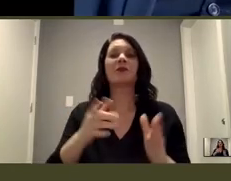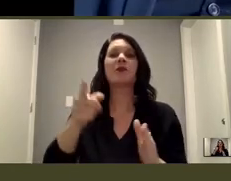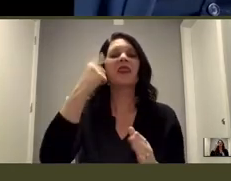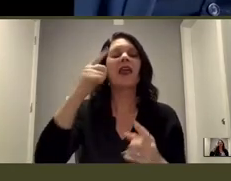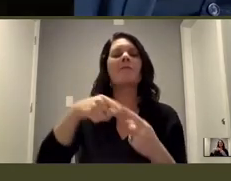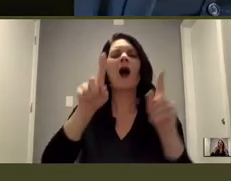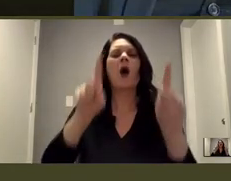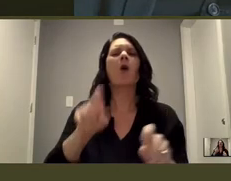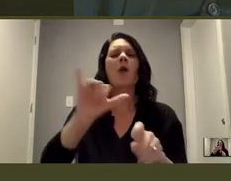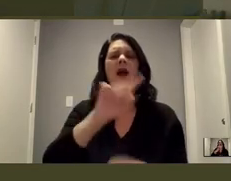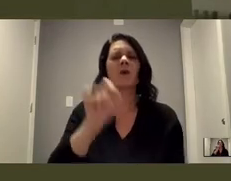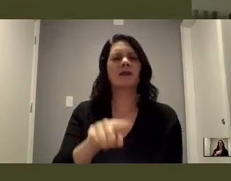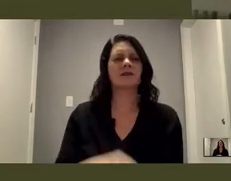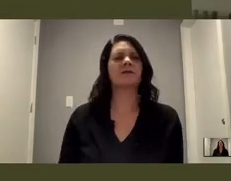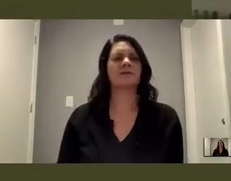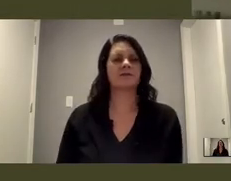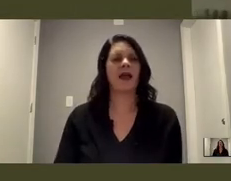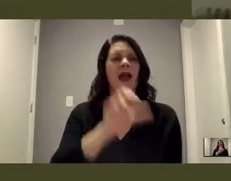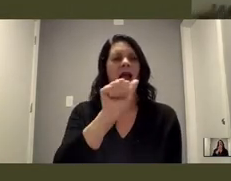I agree with the poll, actually.